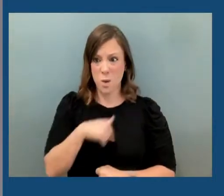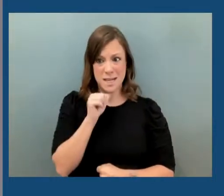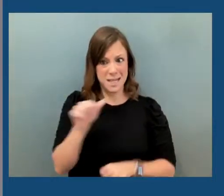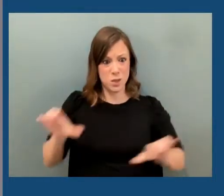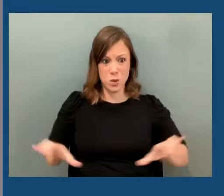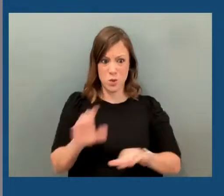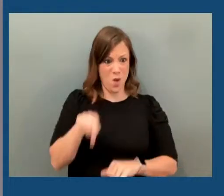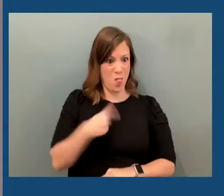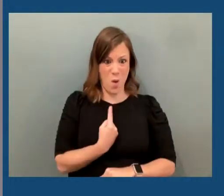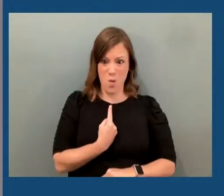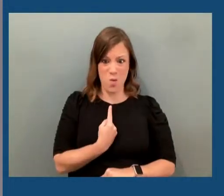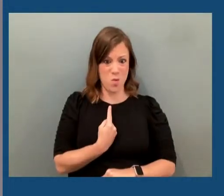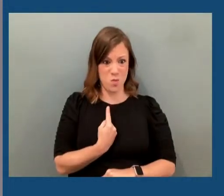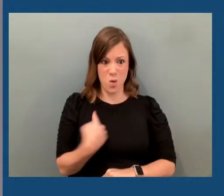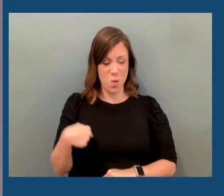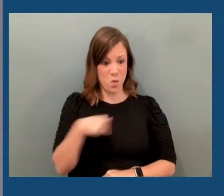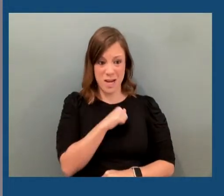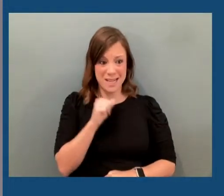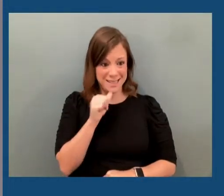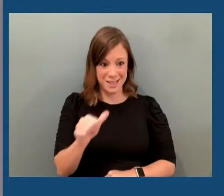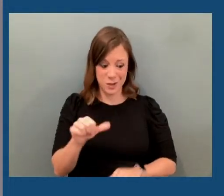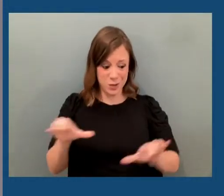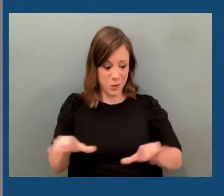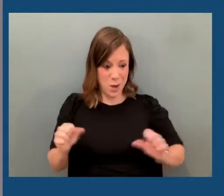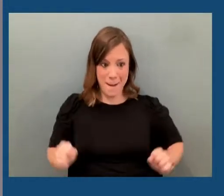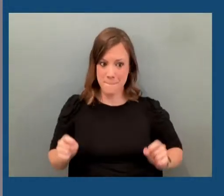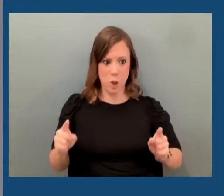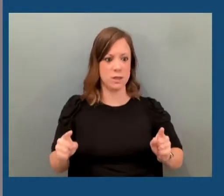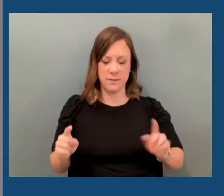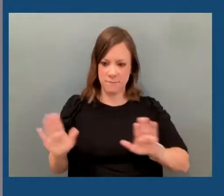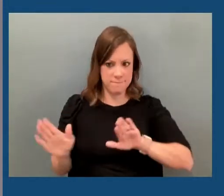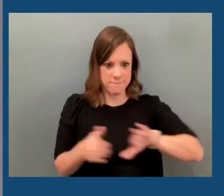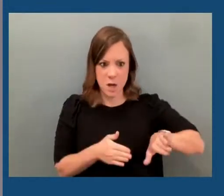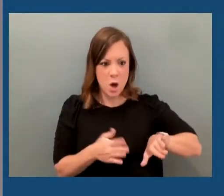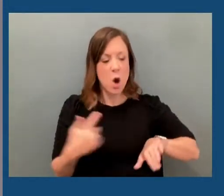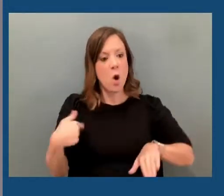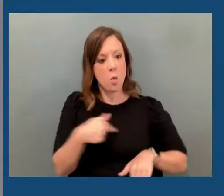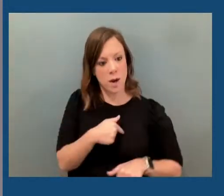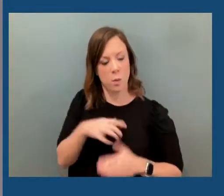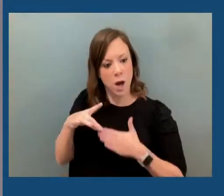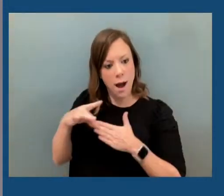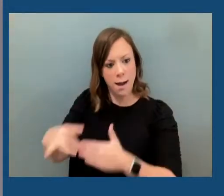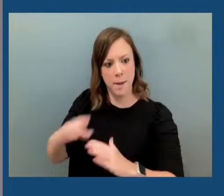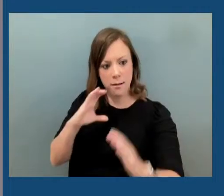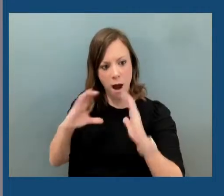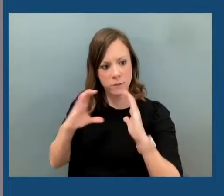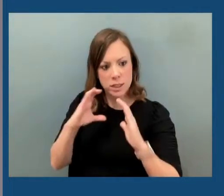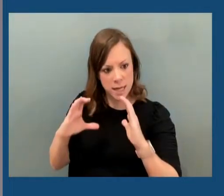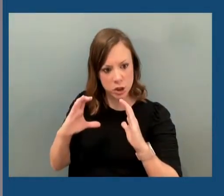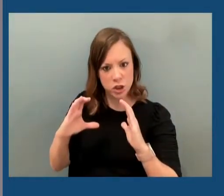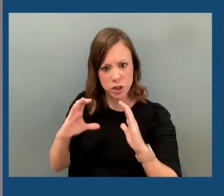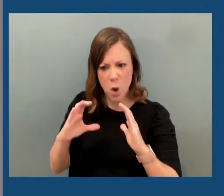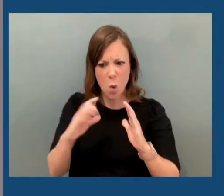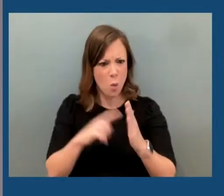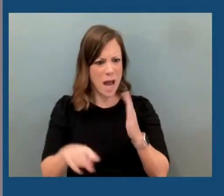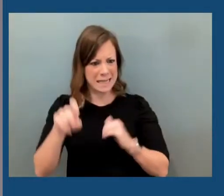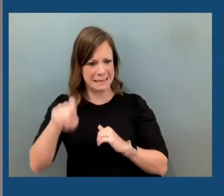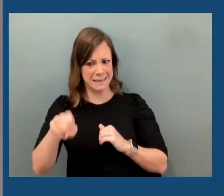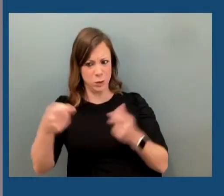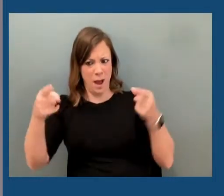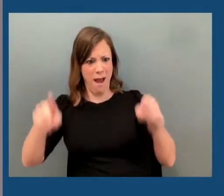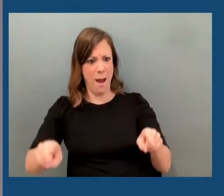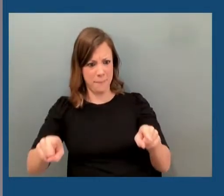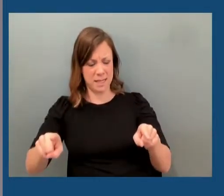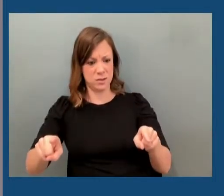impulsively. Each one was guided by conversations that I had, my team had with professionals. What needs to be done to help these